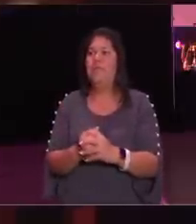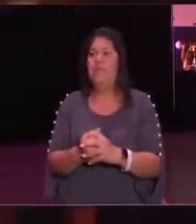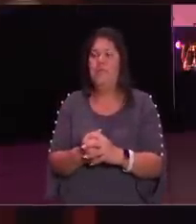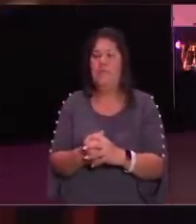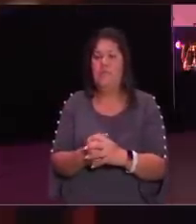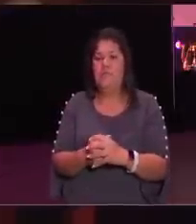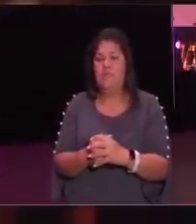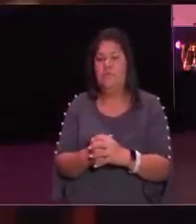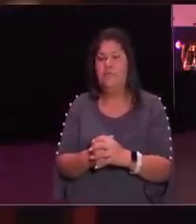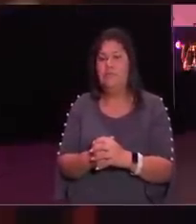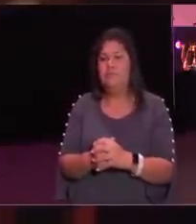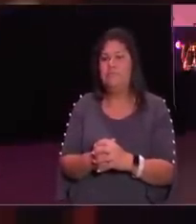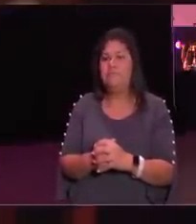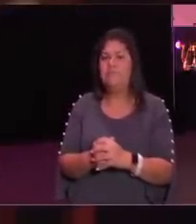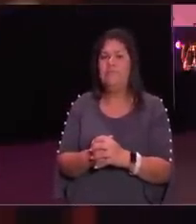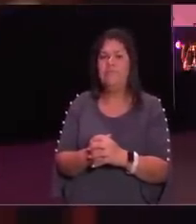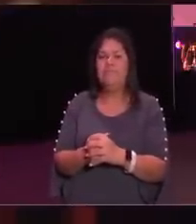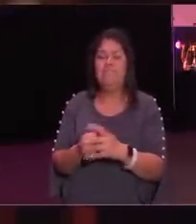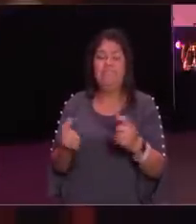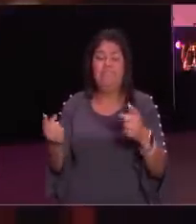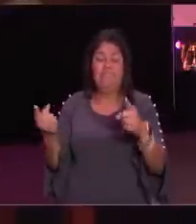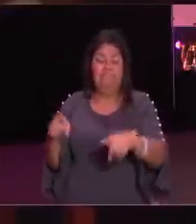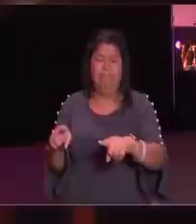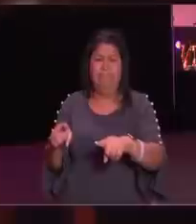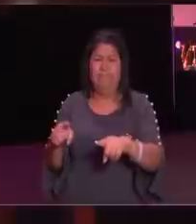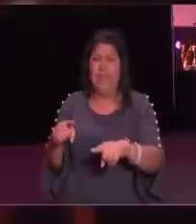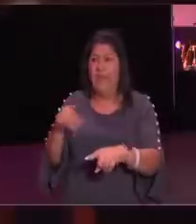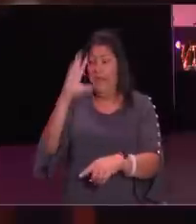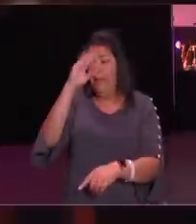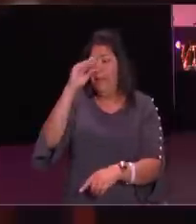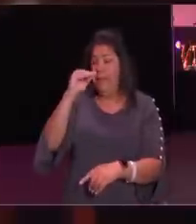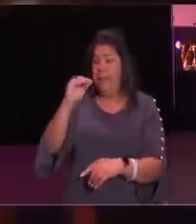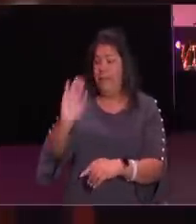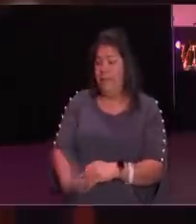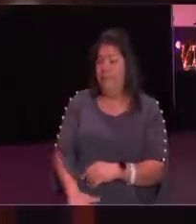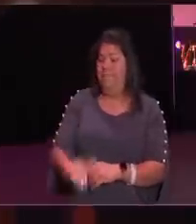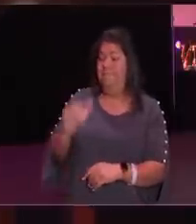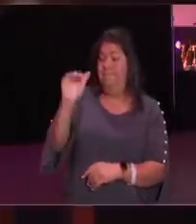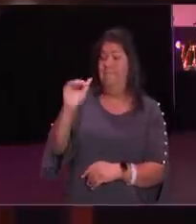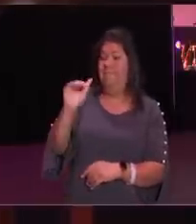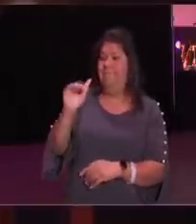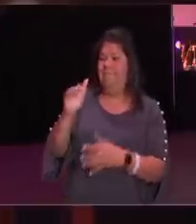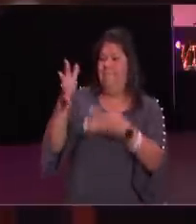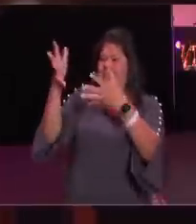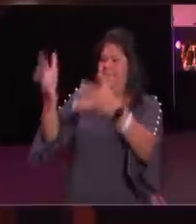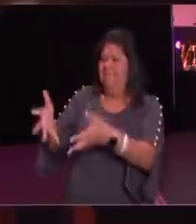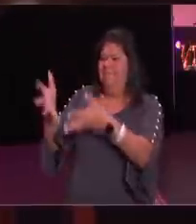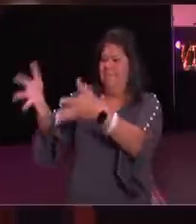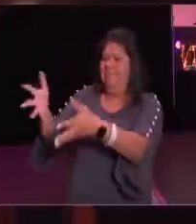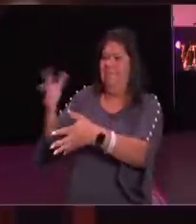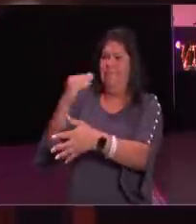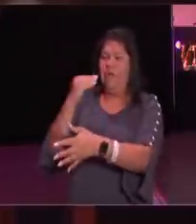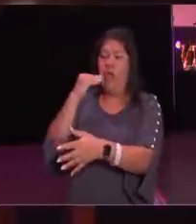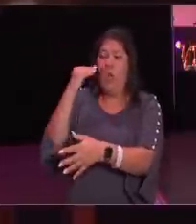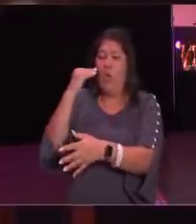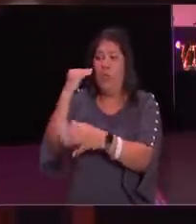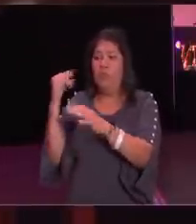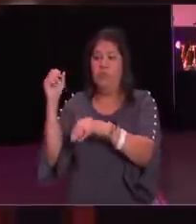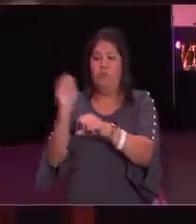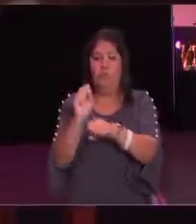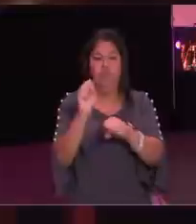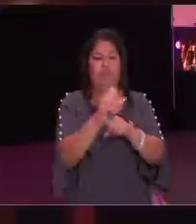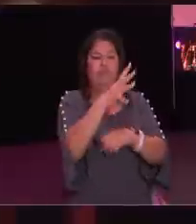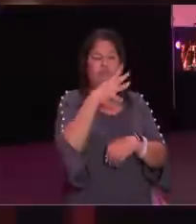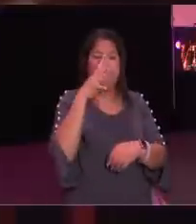grew. The day came where this child grew and left his house for the field. There